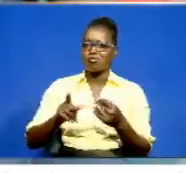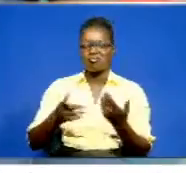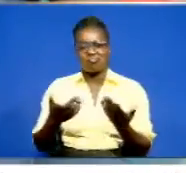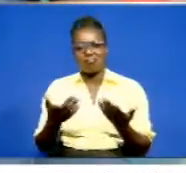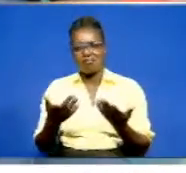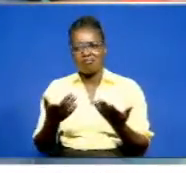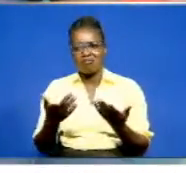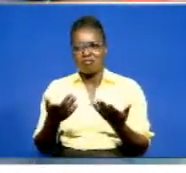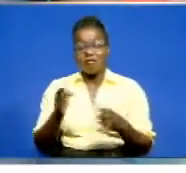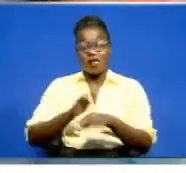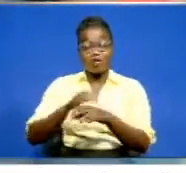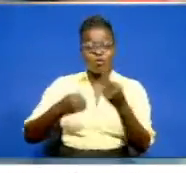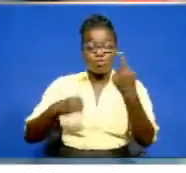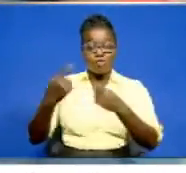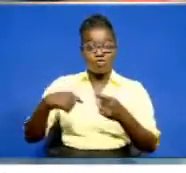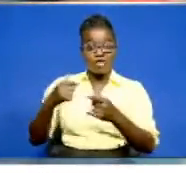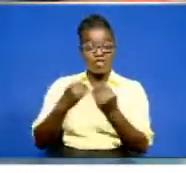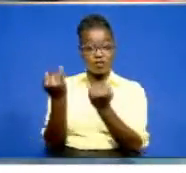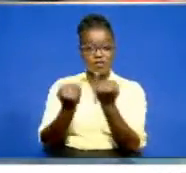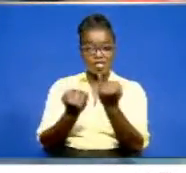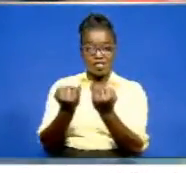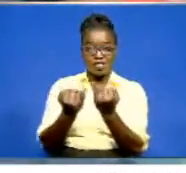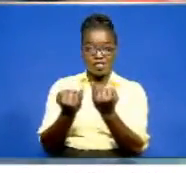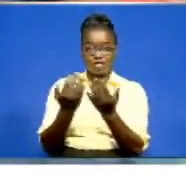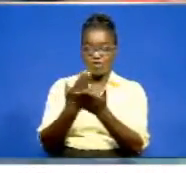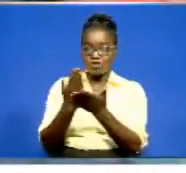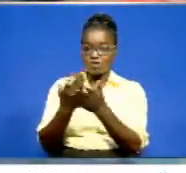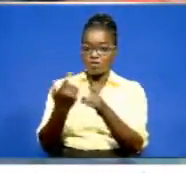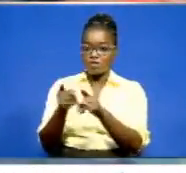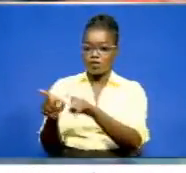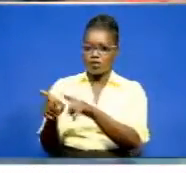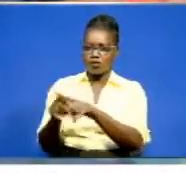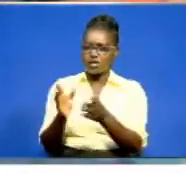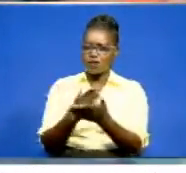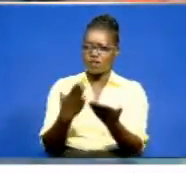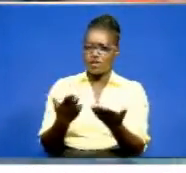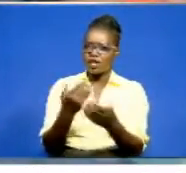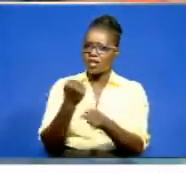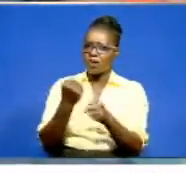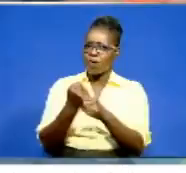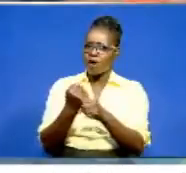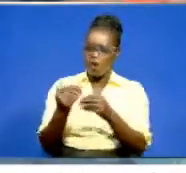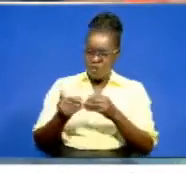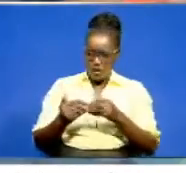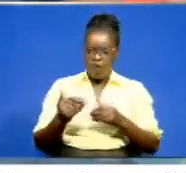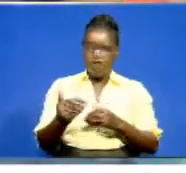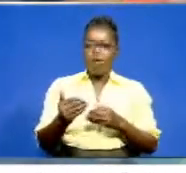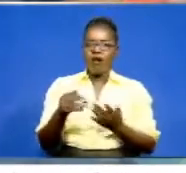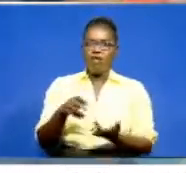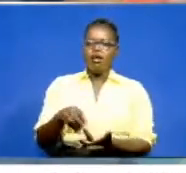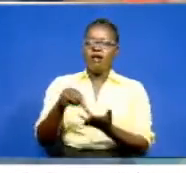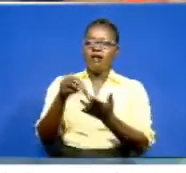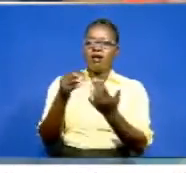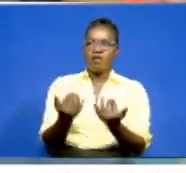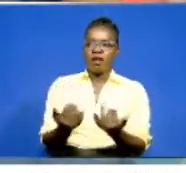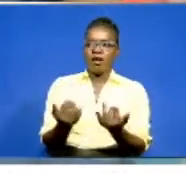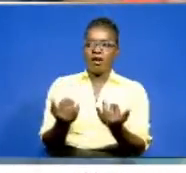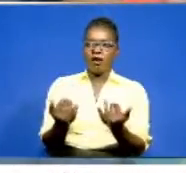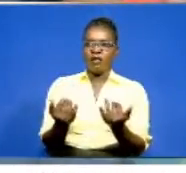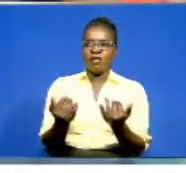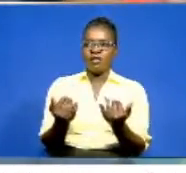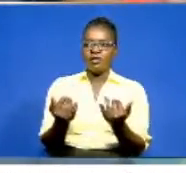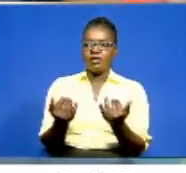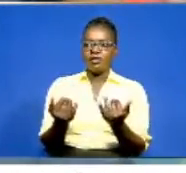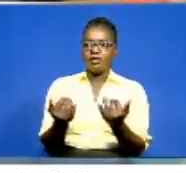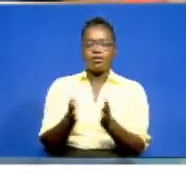a good win for us on Saturday. We are through. But then again, do you think that's something that they should work on moving forward, especially that now, as you just said, when it comes